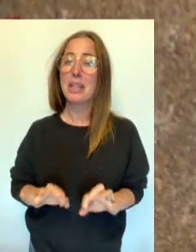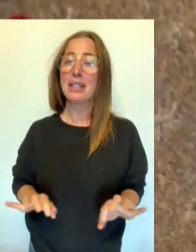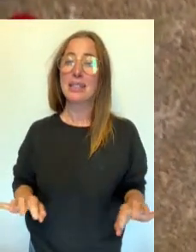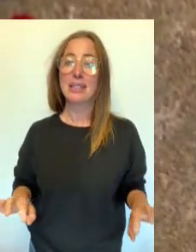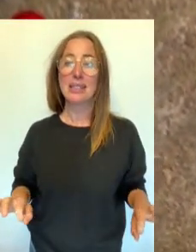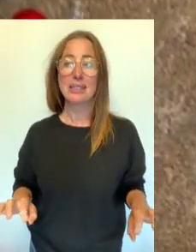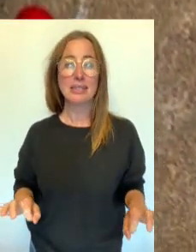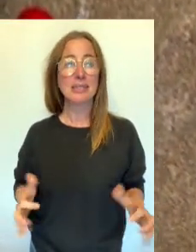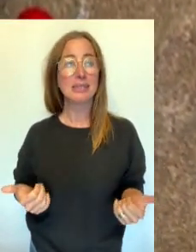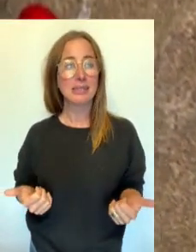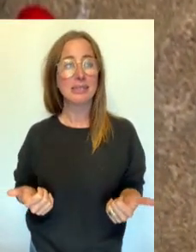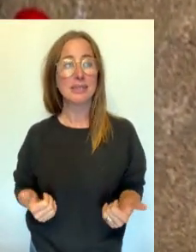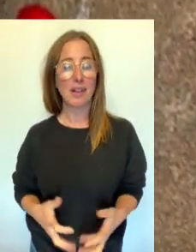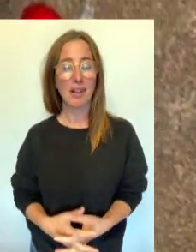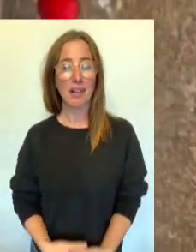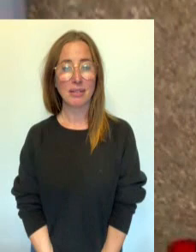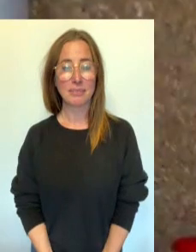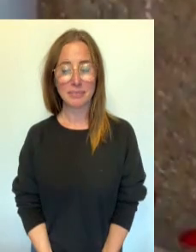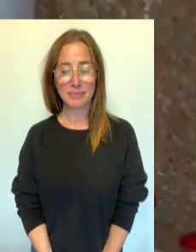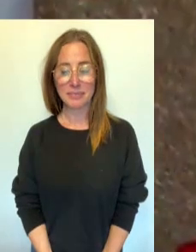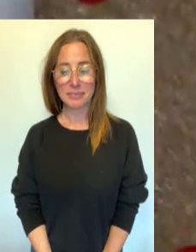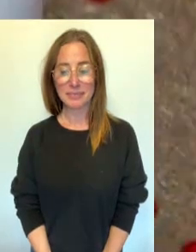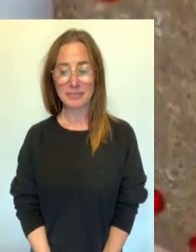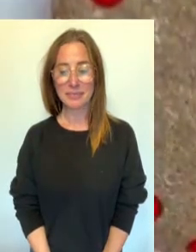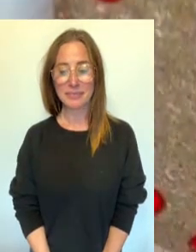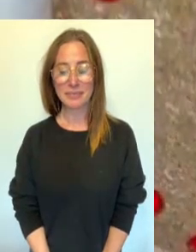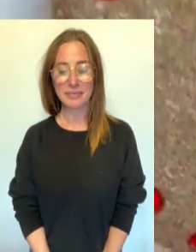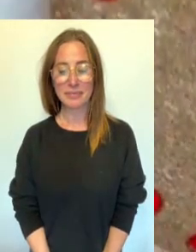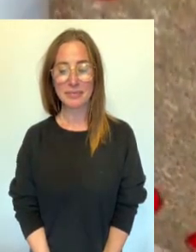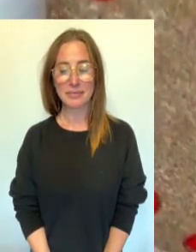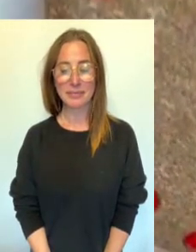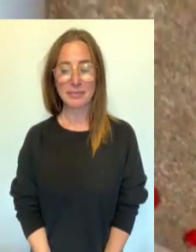So I might have enough for another spot.